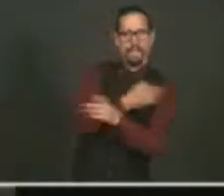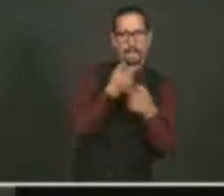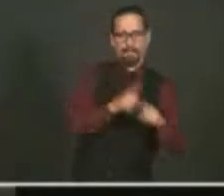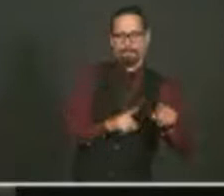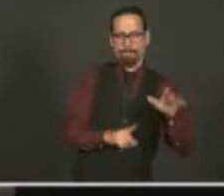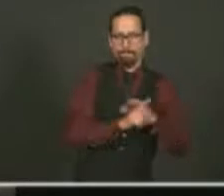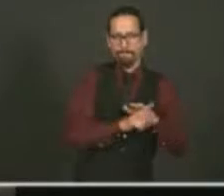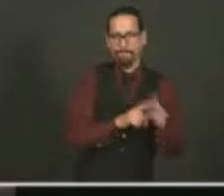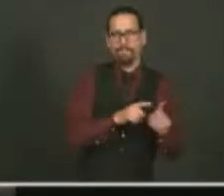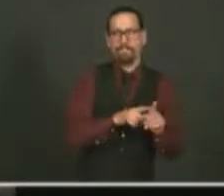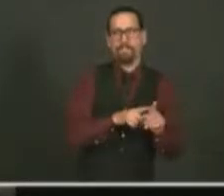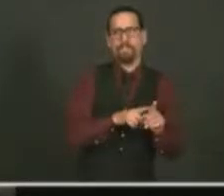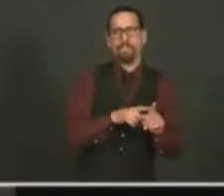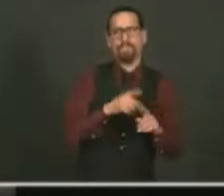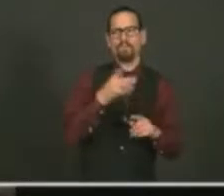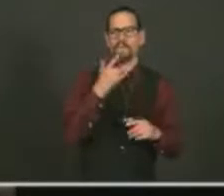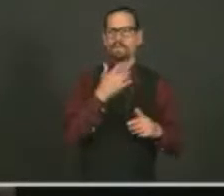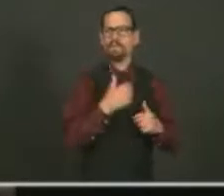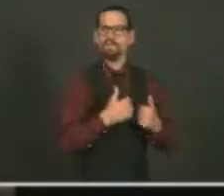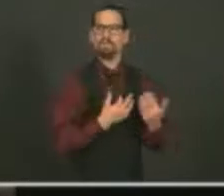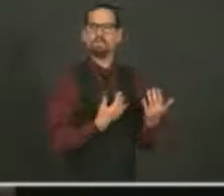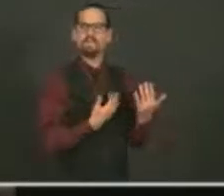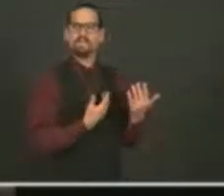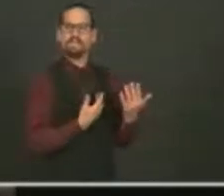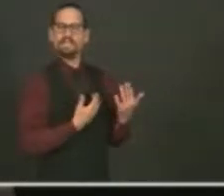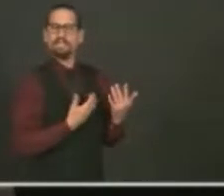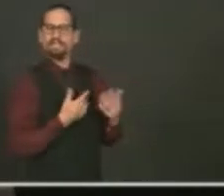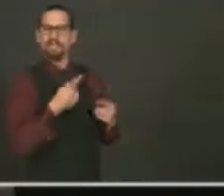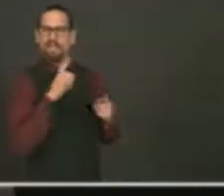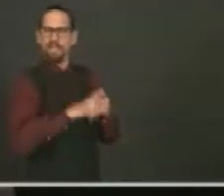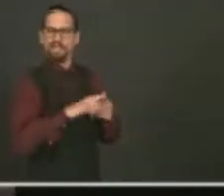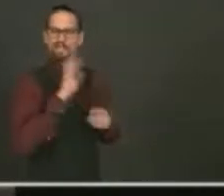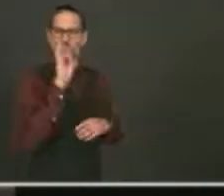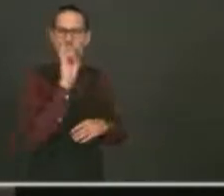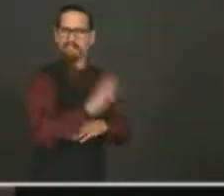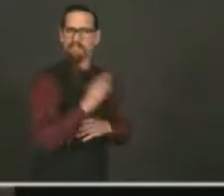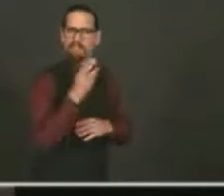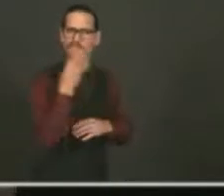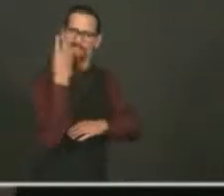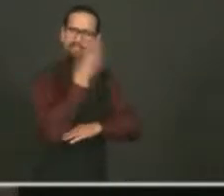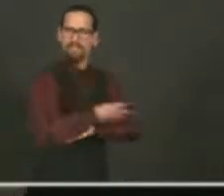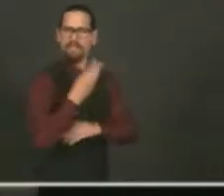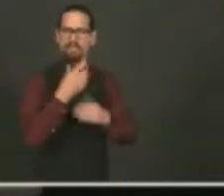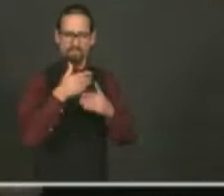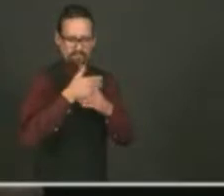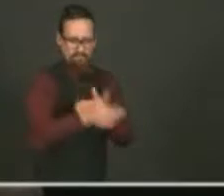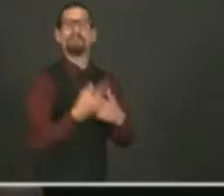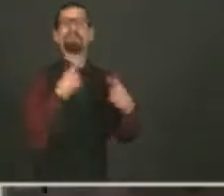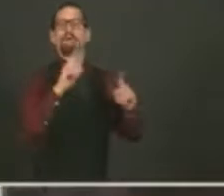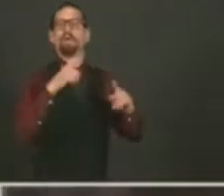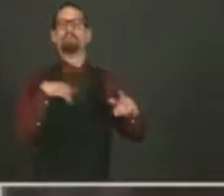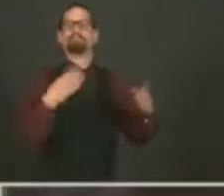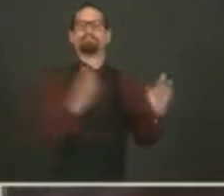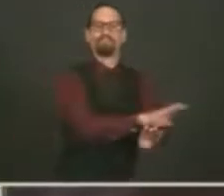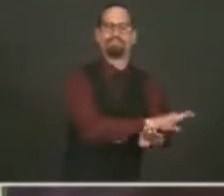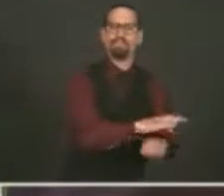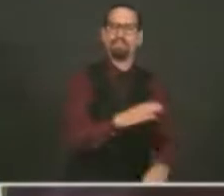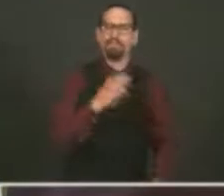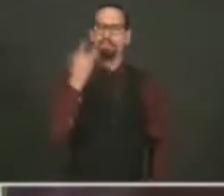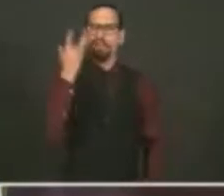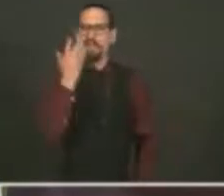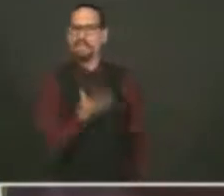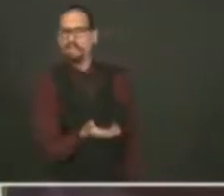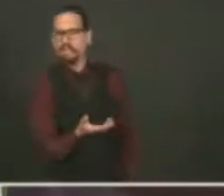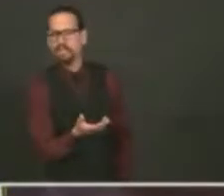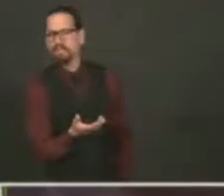they received, why wait 6 days to tell them they must close and remedy these issues? Yeah, we worked